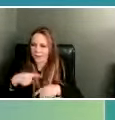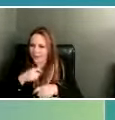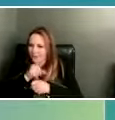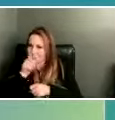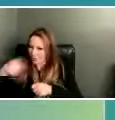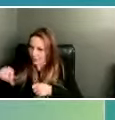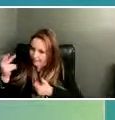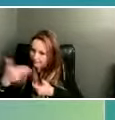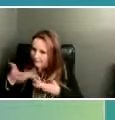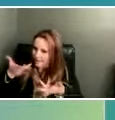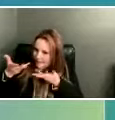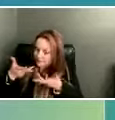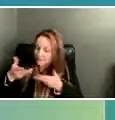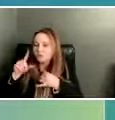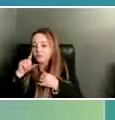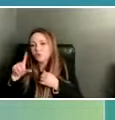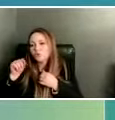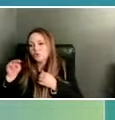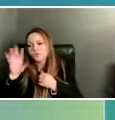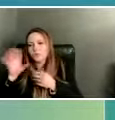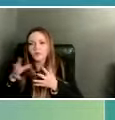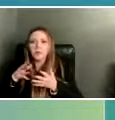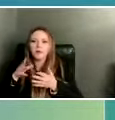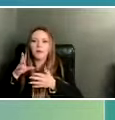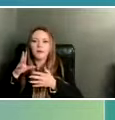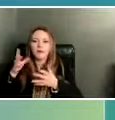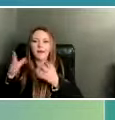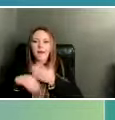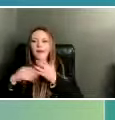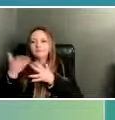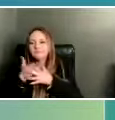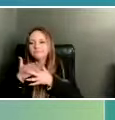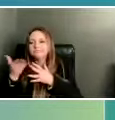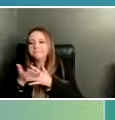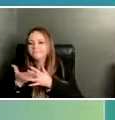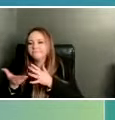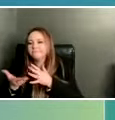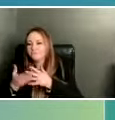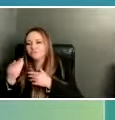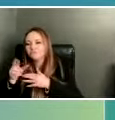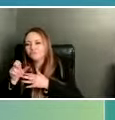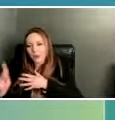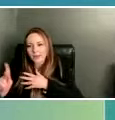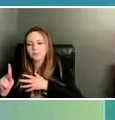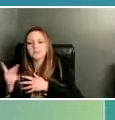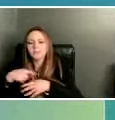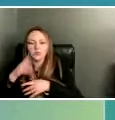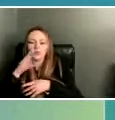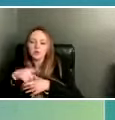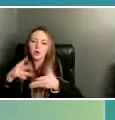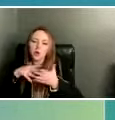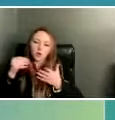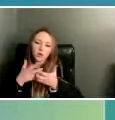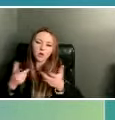engaged while on Zoom? But we do build in breaks. And then some of our engagement, because we know that they're learning a lot and you're at